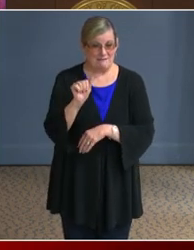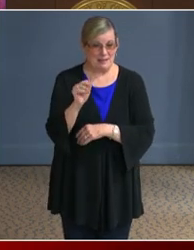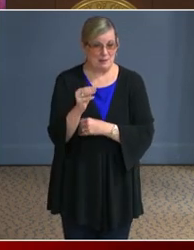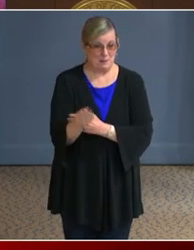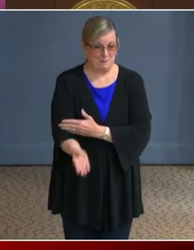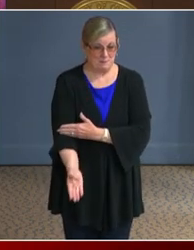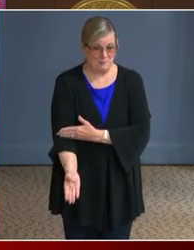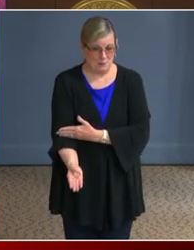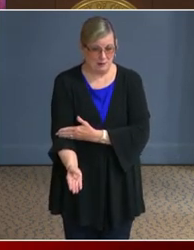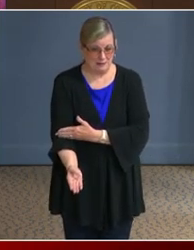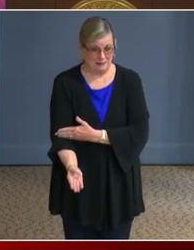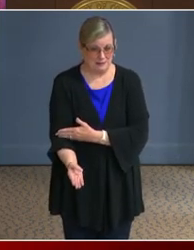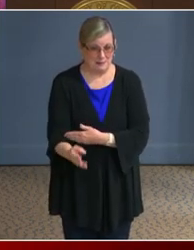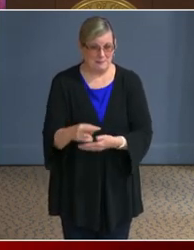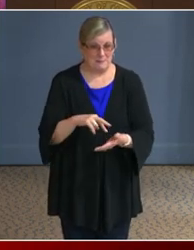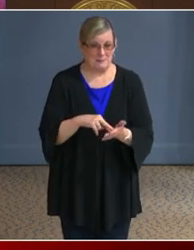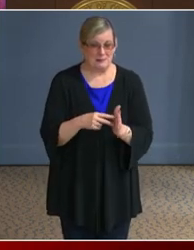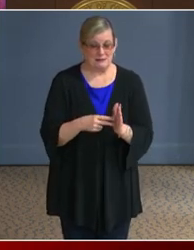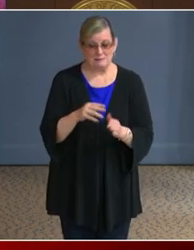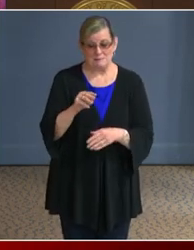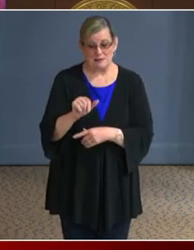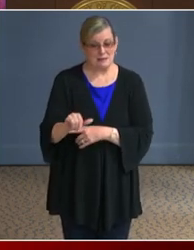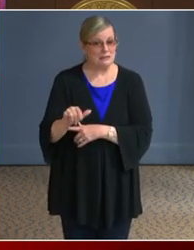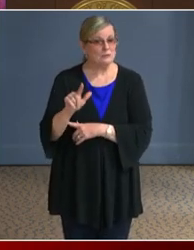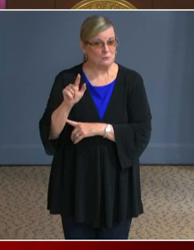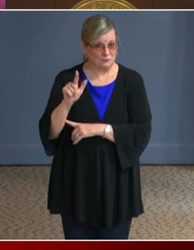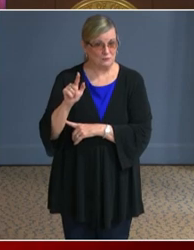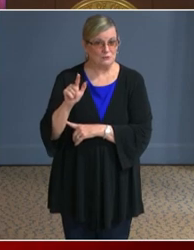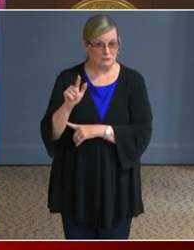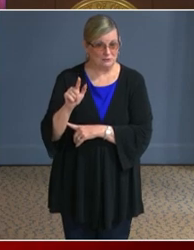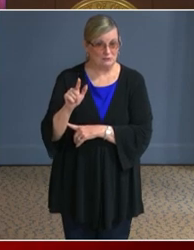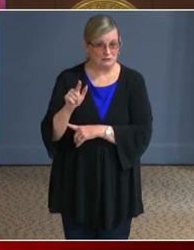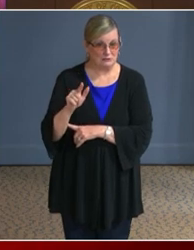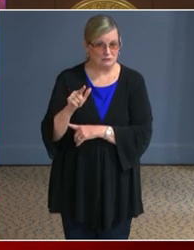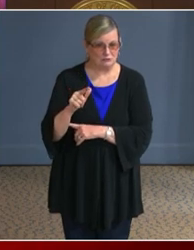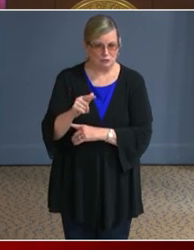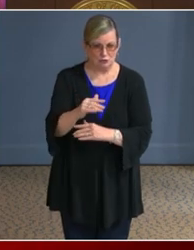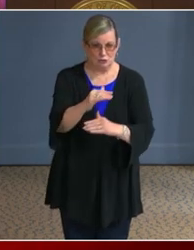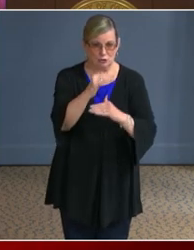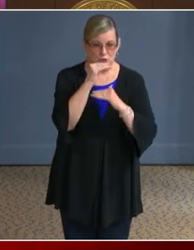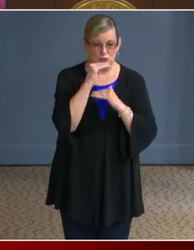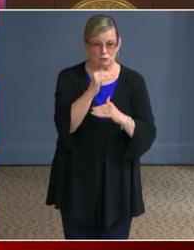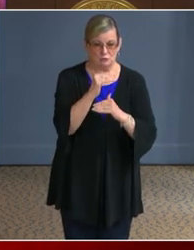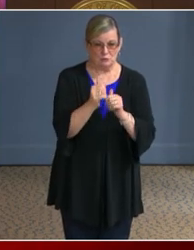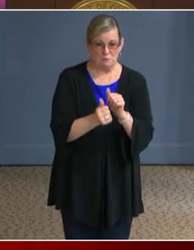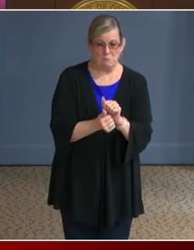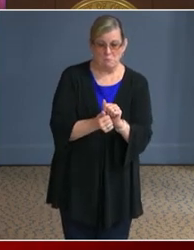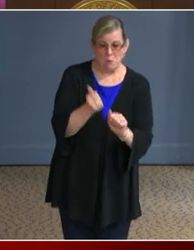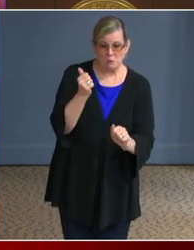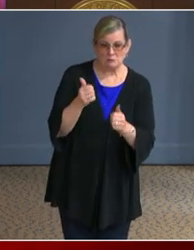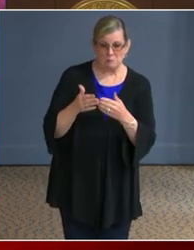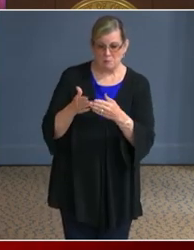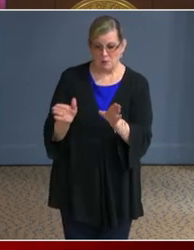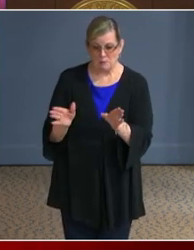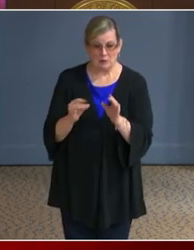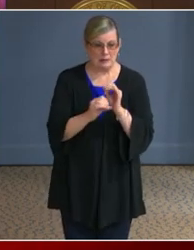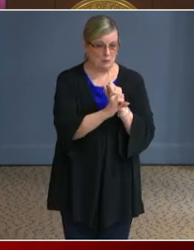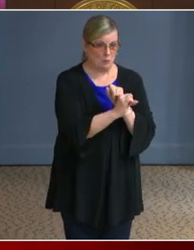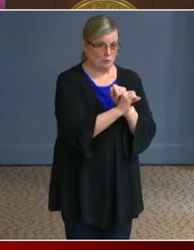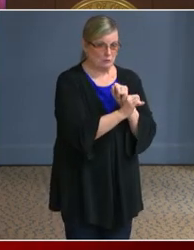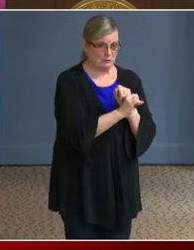which is May 21st, restrictions on most public and commercial activity, including capacity